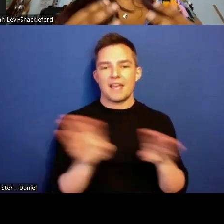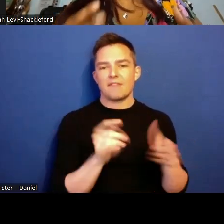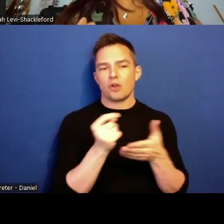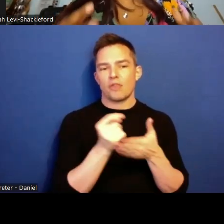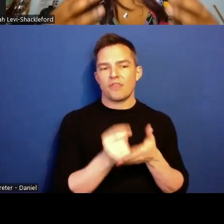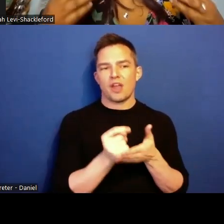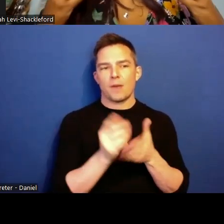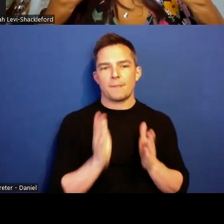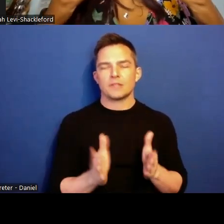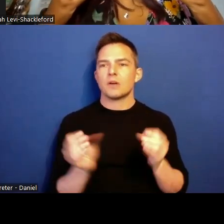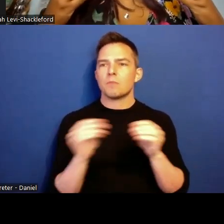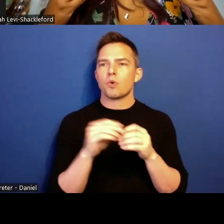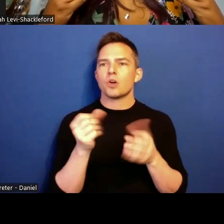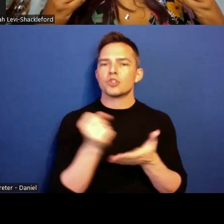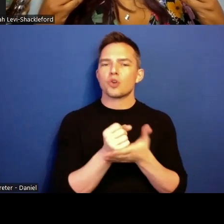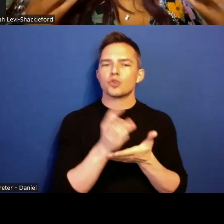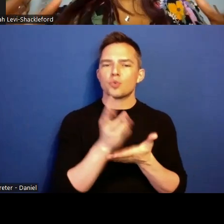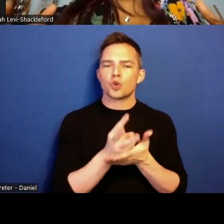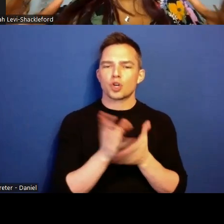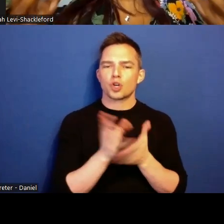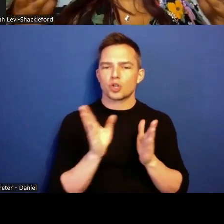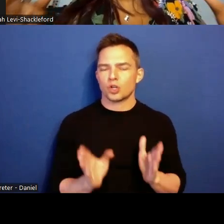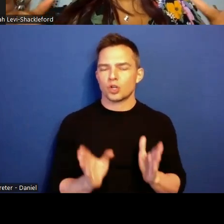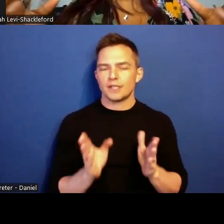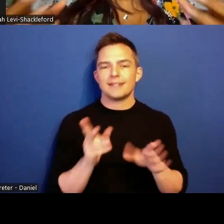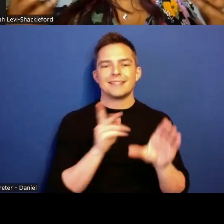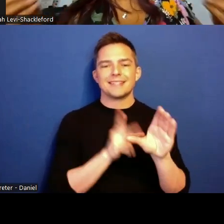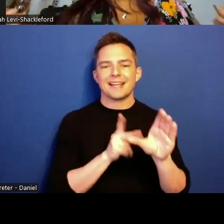need more social workers and